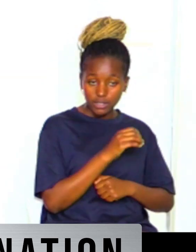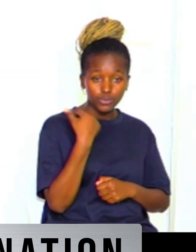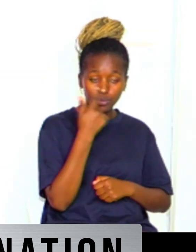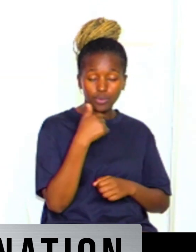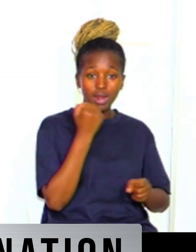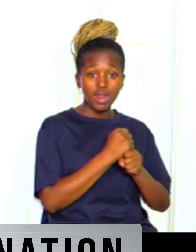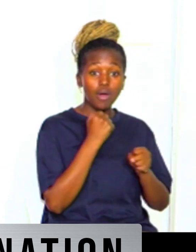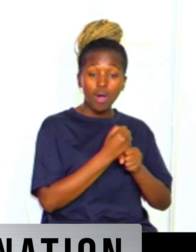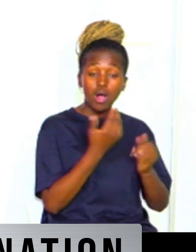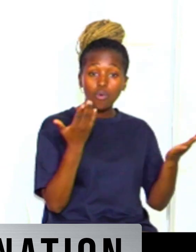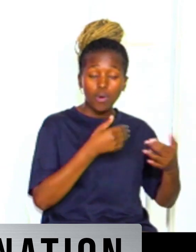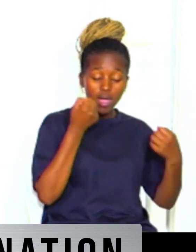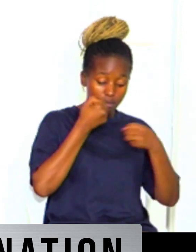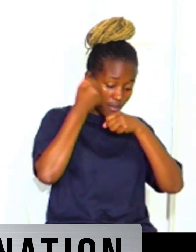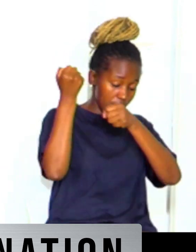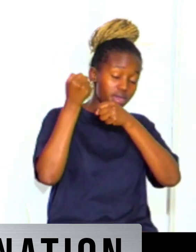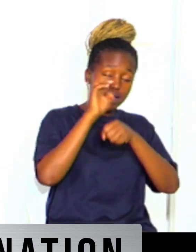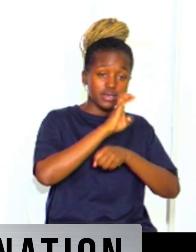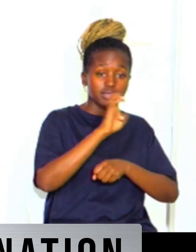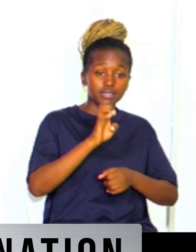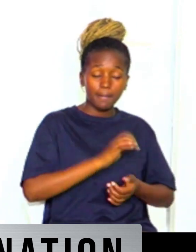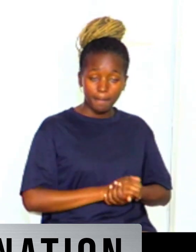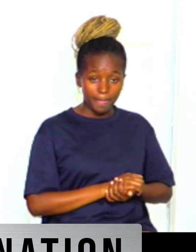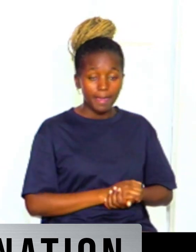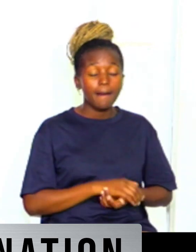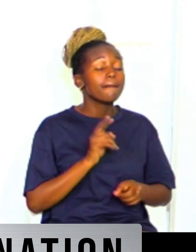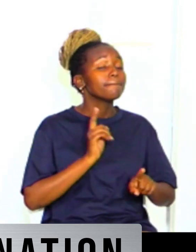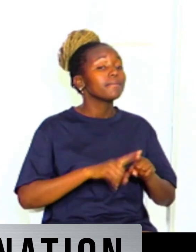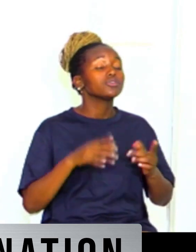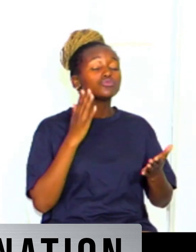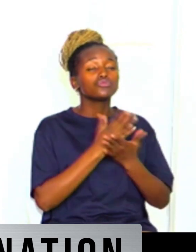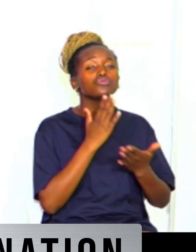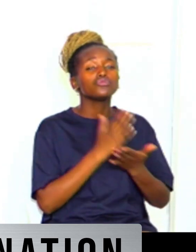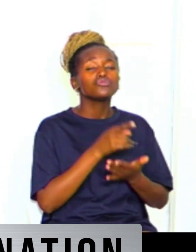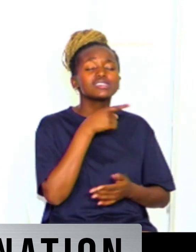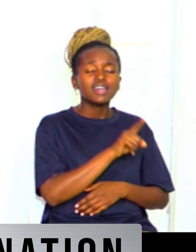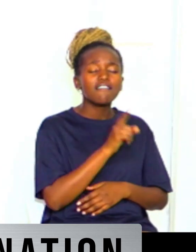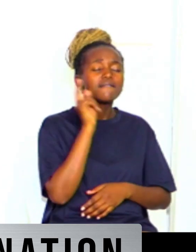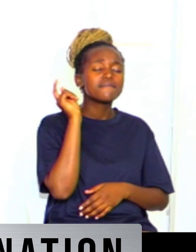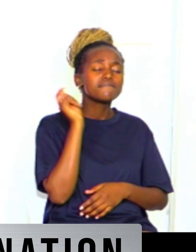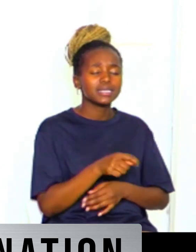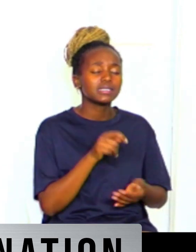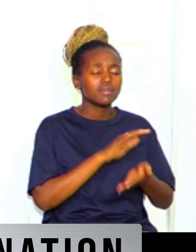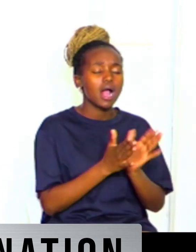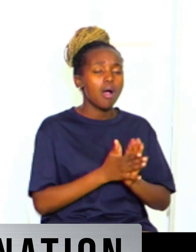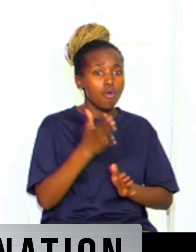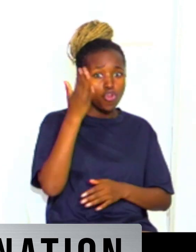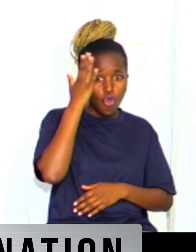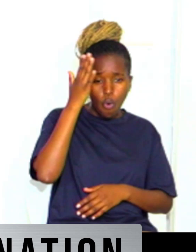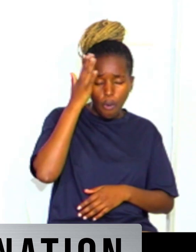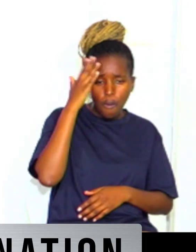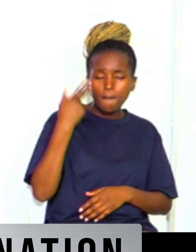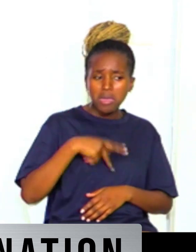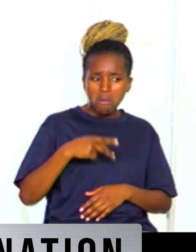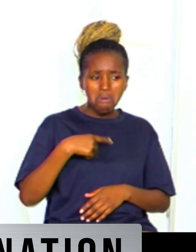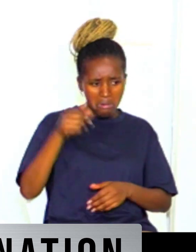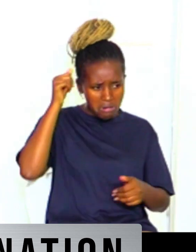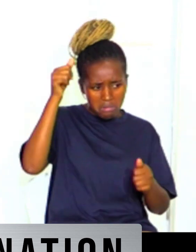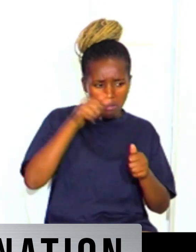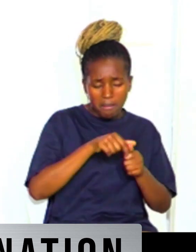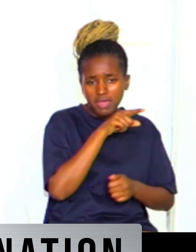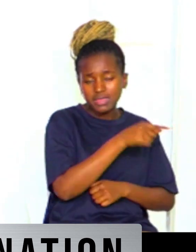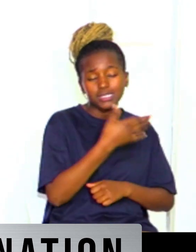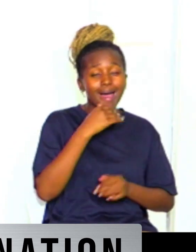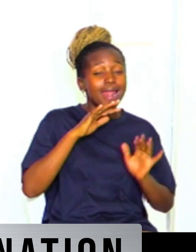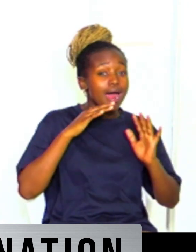Mumia East. Amepiga job, but Peter Salasya'S anataka kuwa relevant. in the political scene. Tunasema like Peter